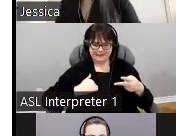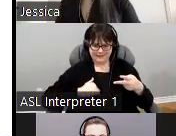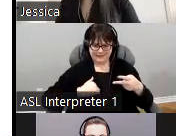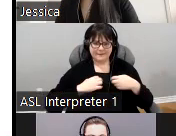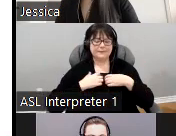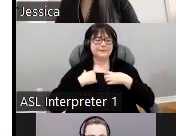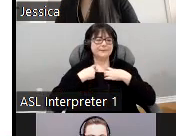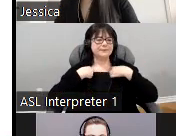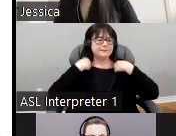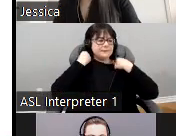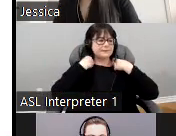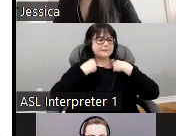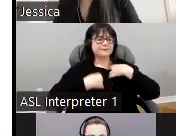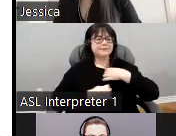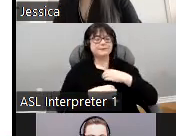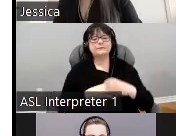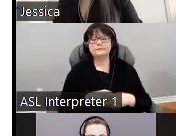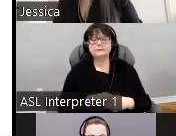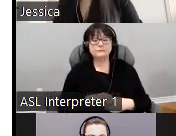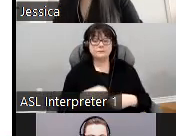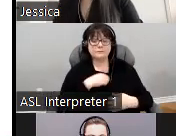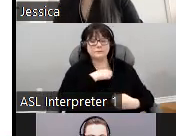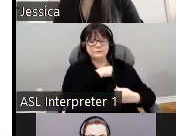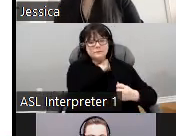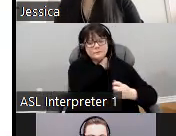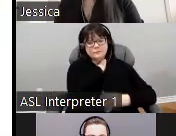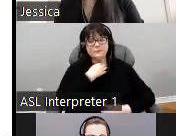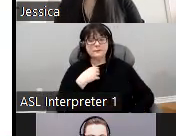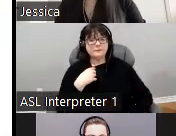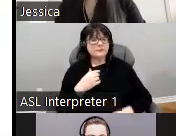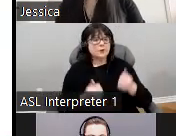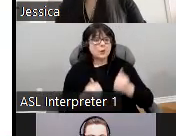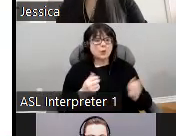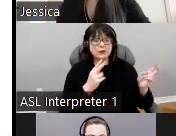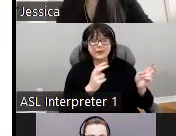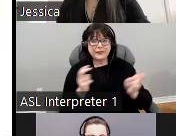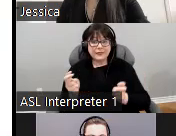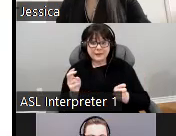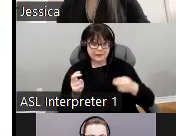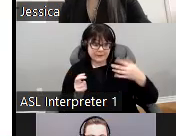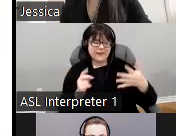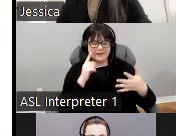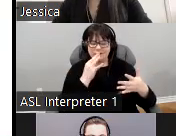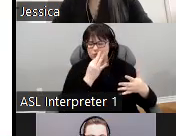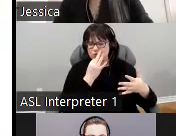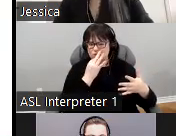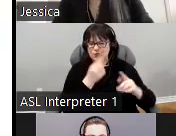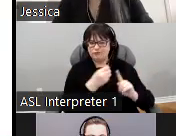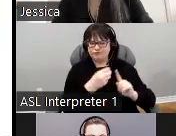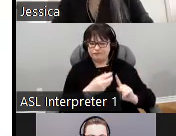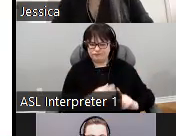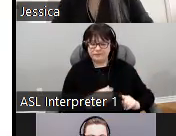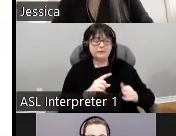5 major themes that we found very shortly, but first I just want to highlight a few interesting demographics that were of